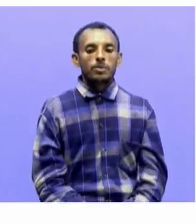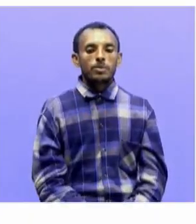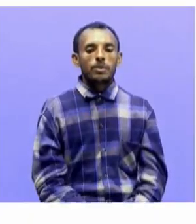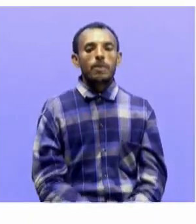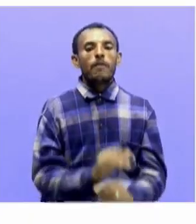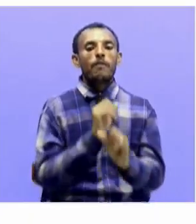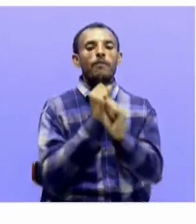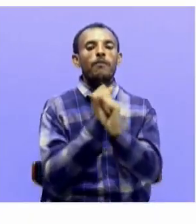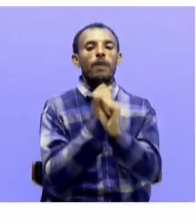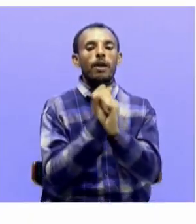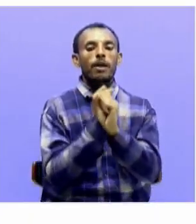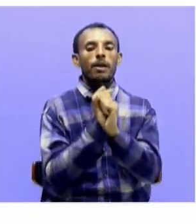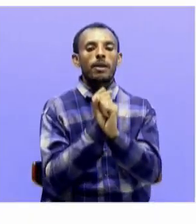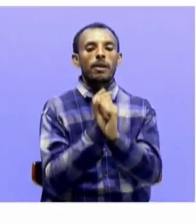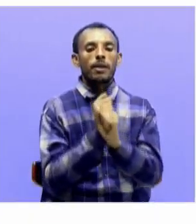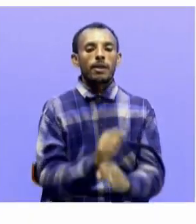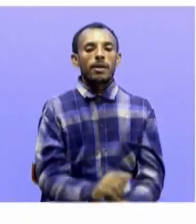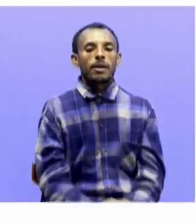Find